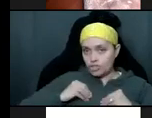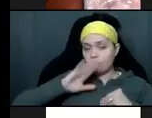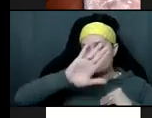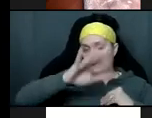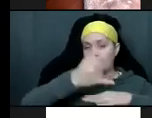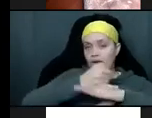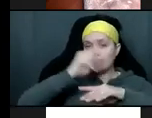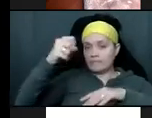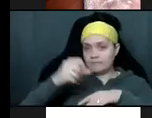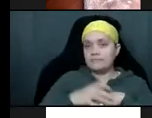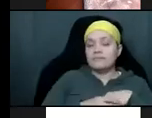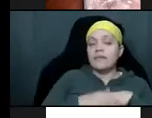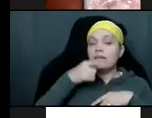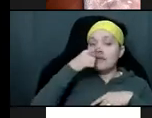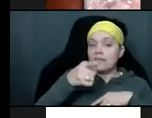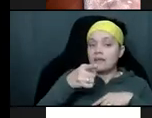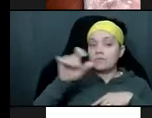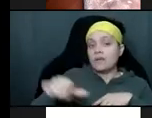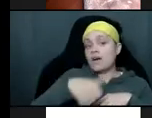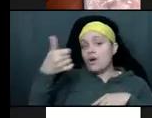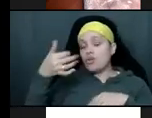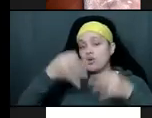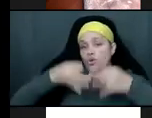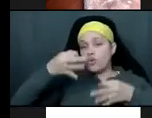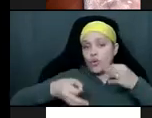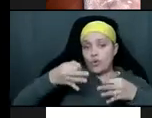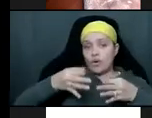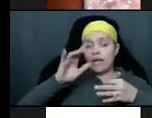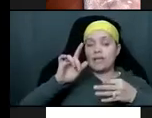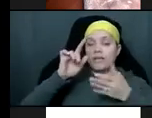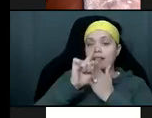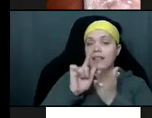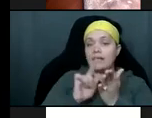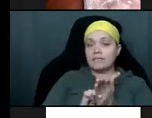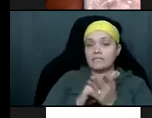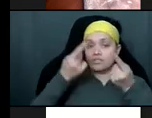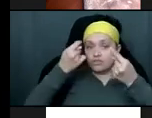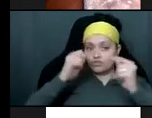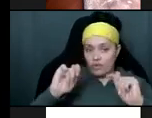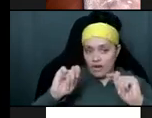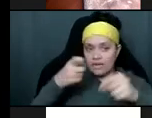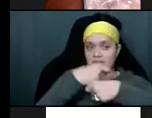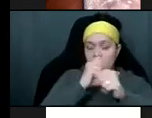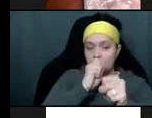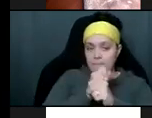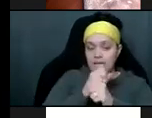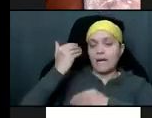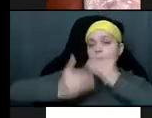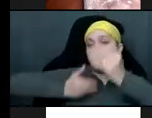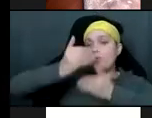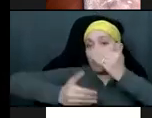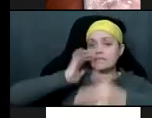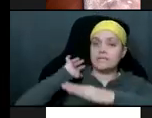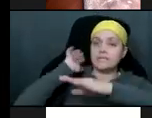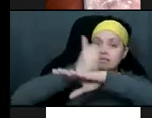island. This prompted other court cases and then legislation to try to make a process